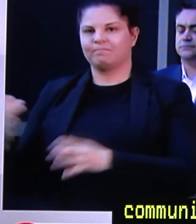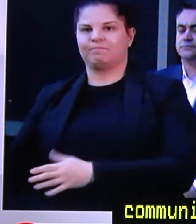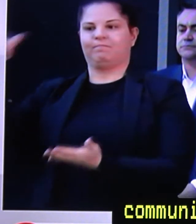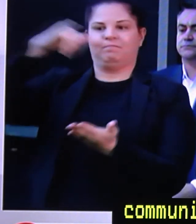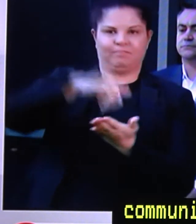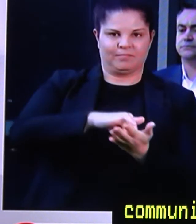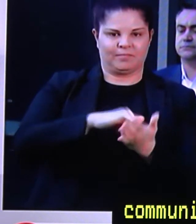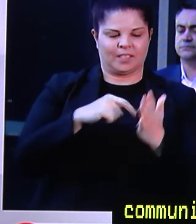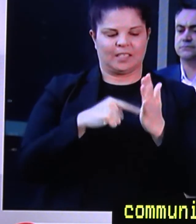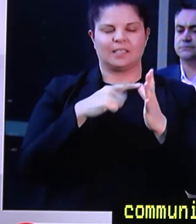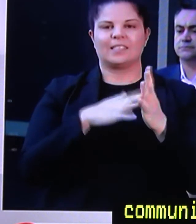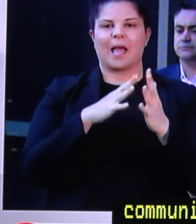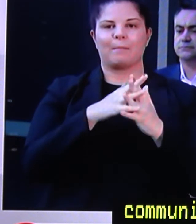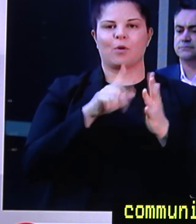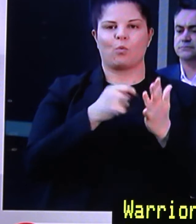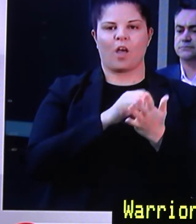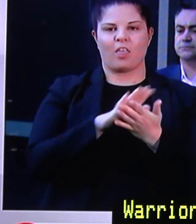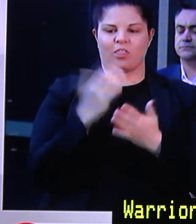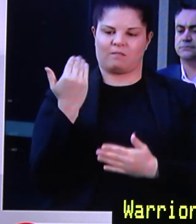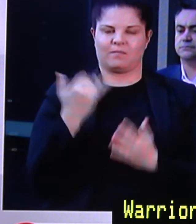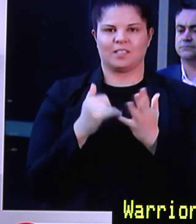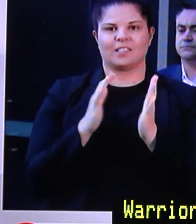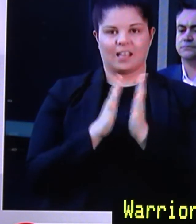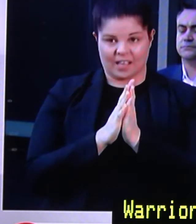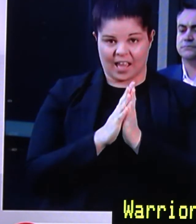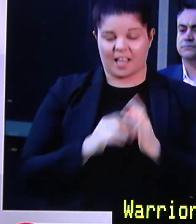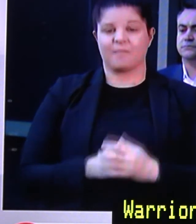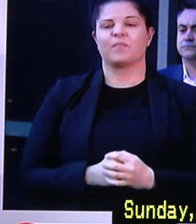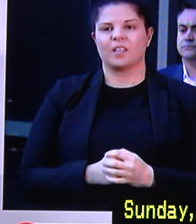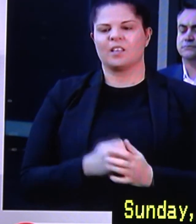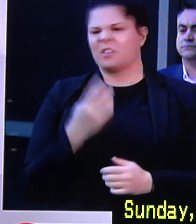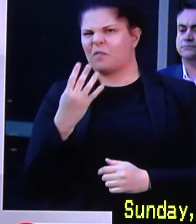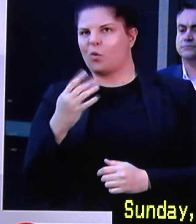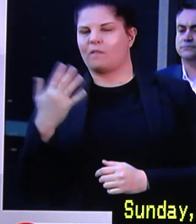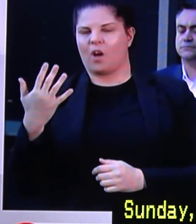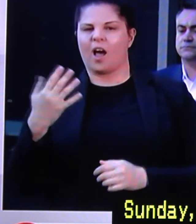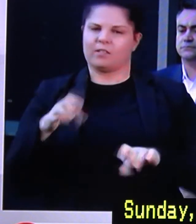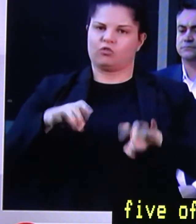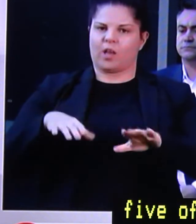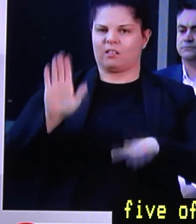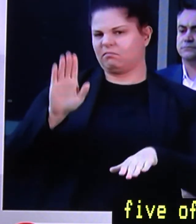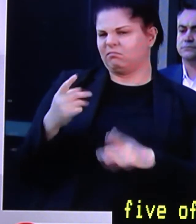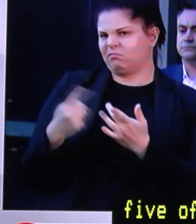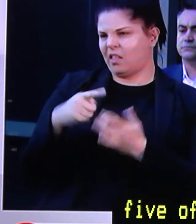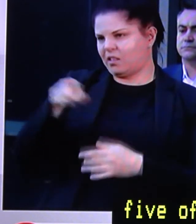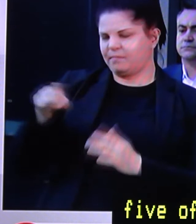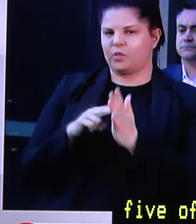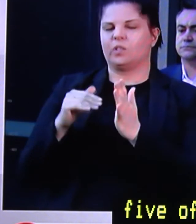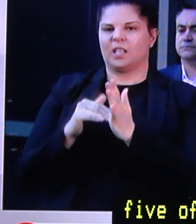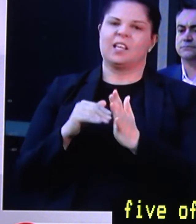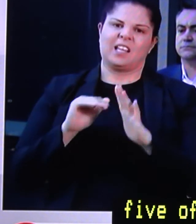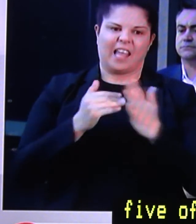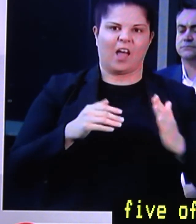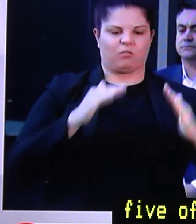staff. 5 of those were Australian citizens, and they are now isolating, just like every other Australian who was